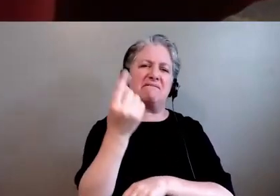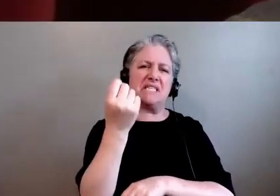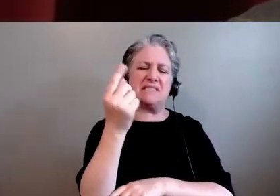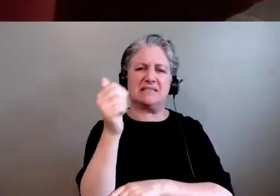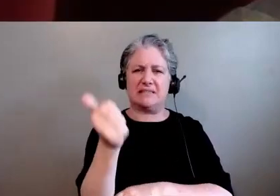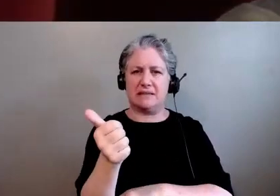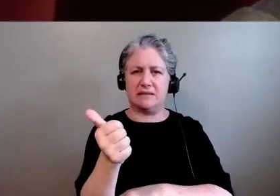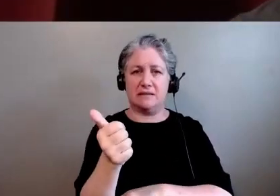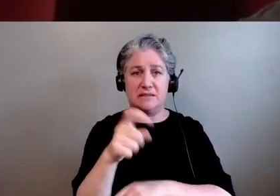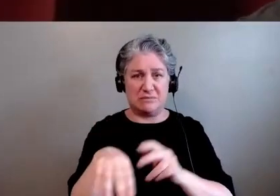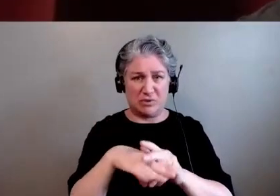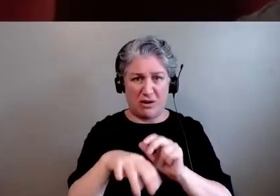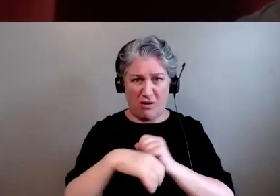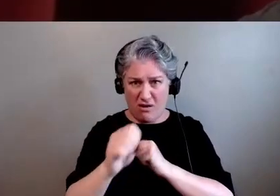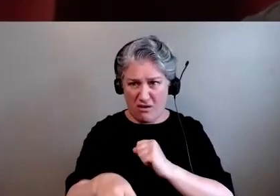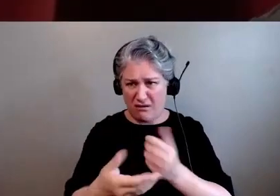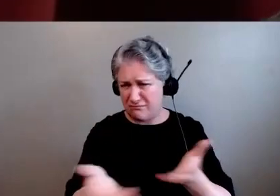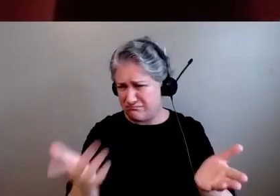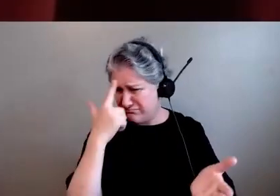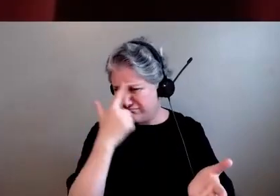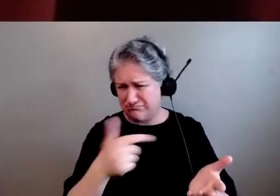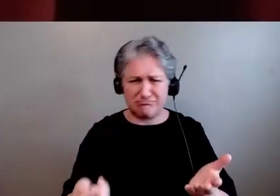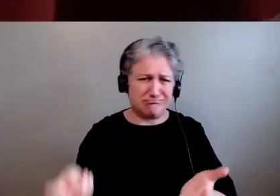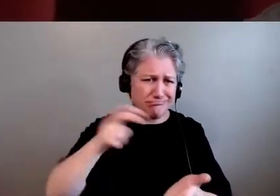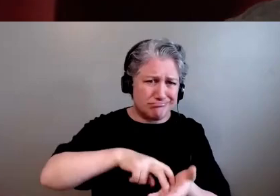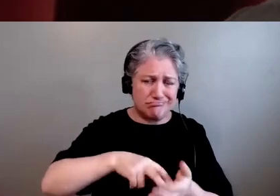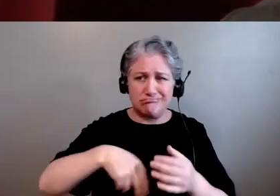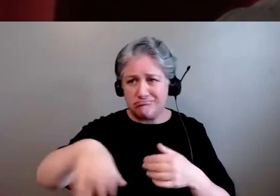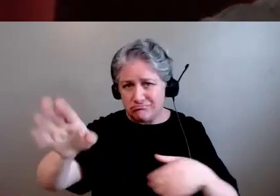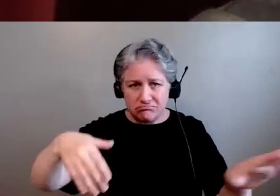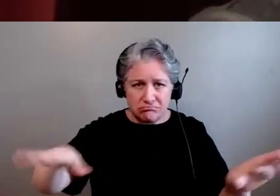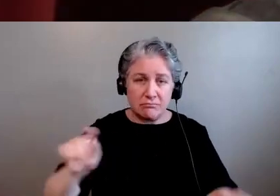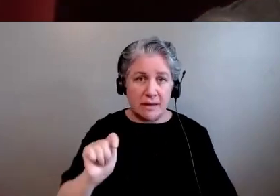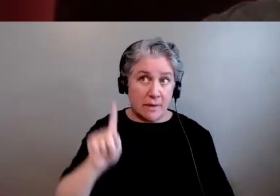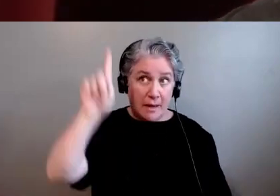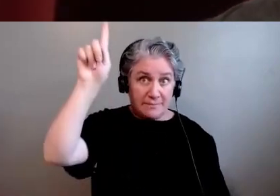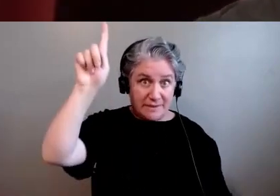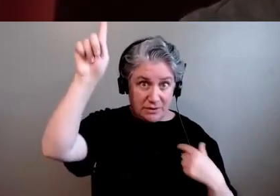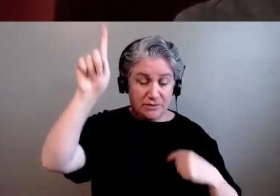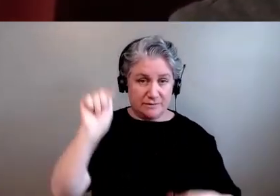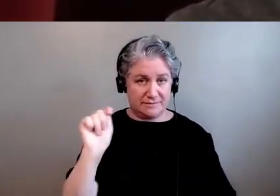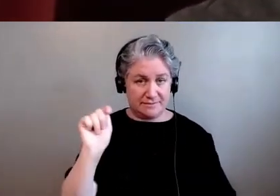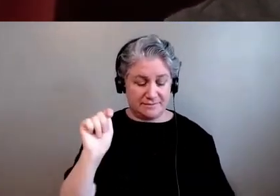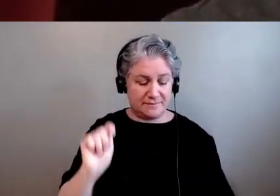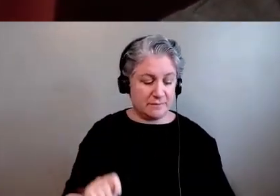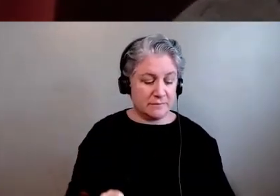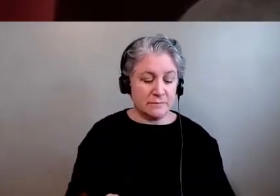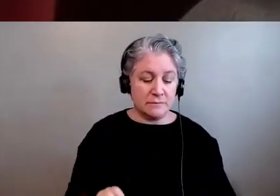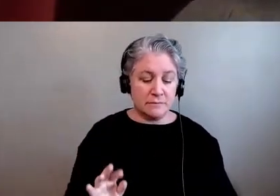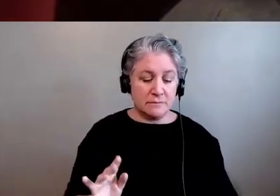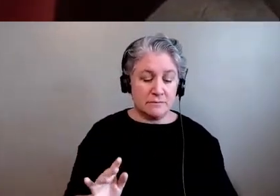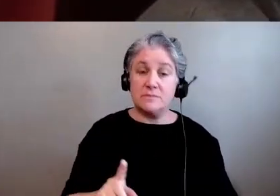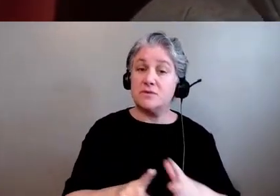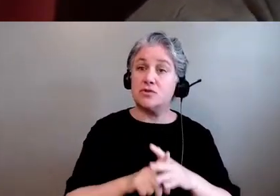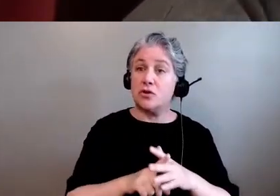longer break, feel free to get up, and if you need to use the restrooms, they're upstairs. And